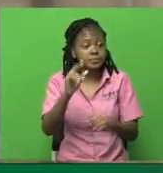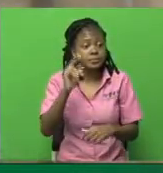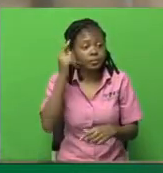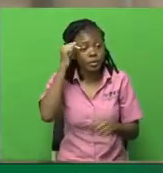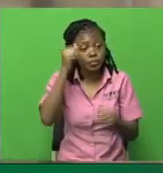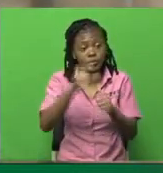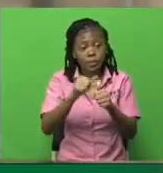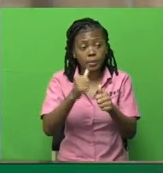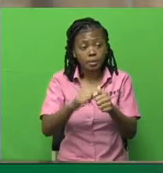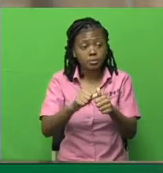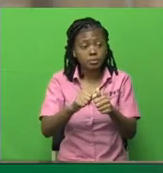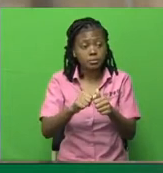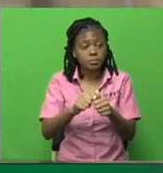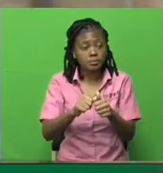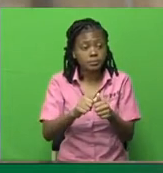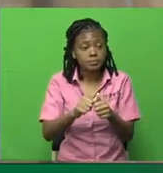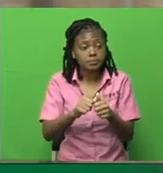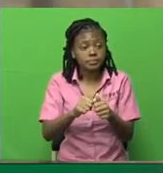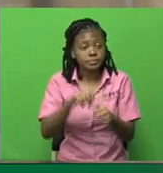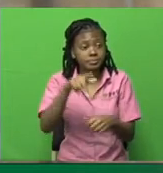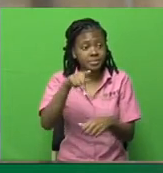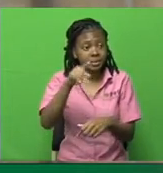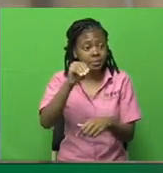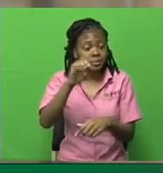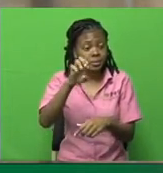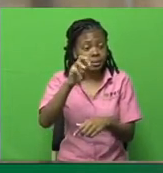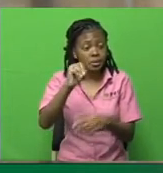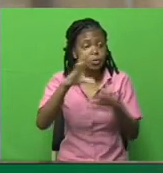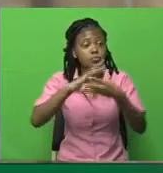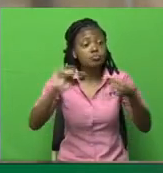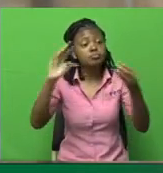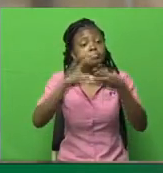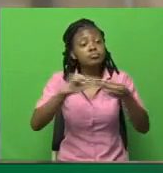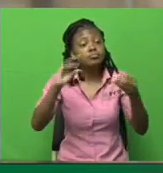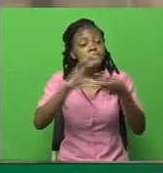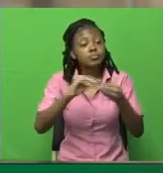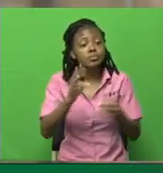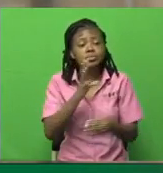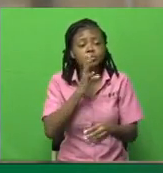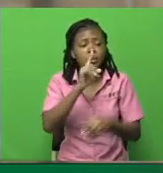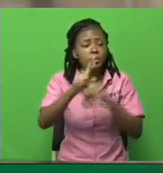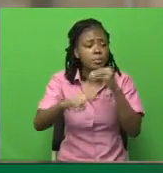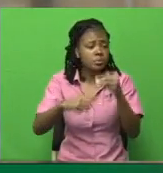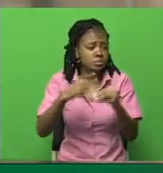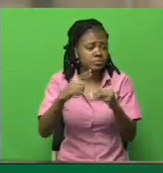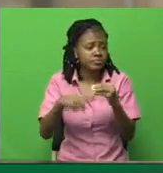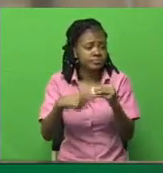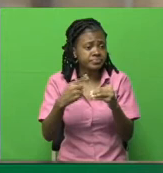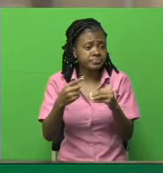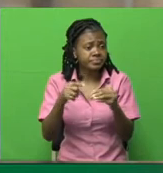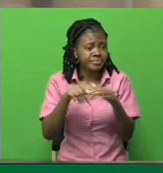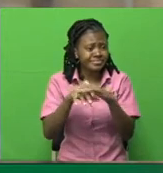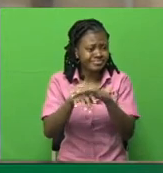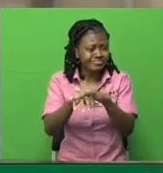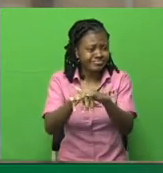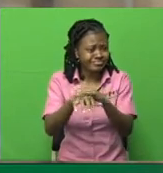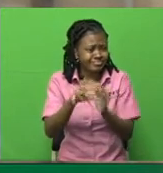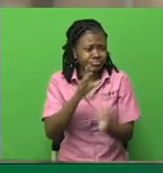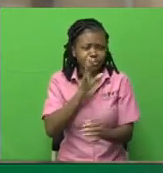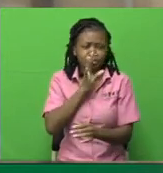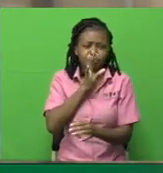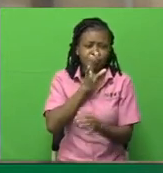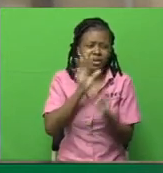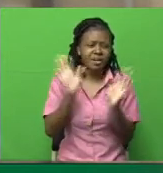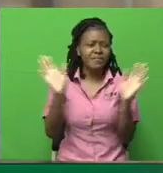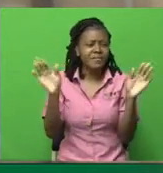um poem by Mary Hoyt 1829 the spider to the fly will you walk into my power